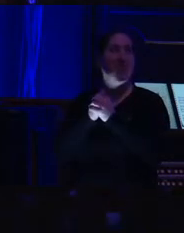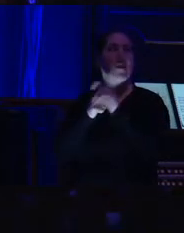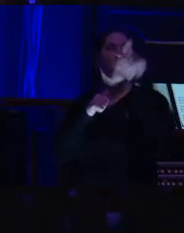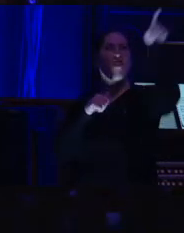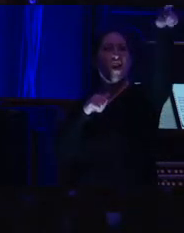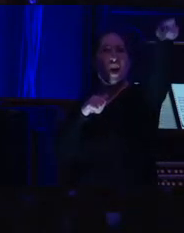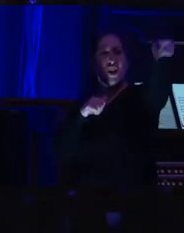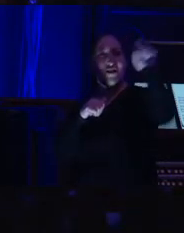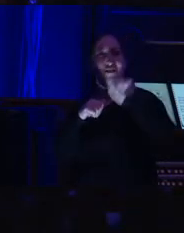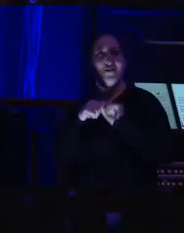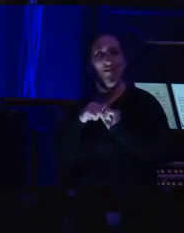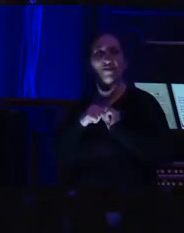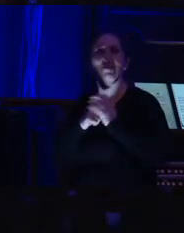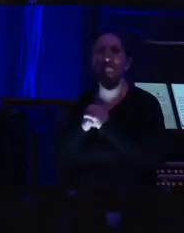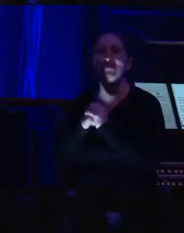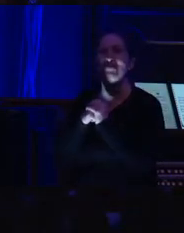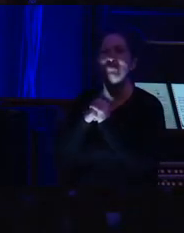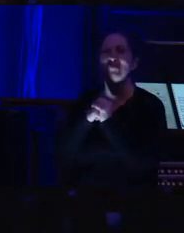Over there.